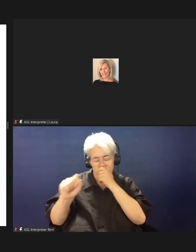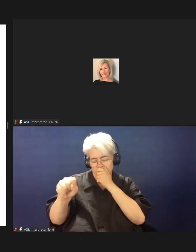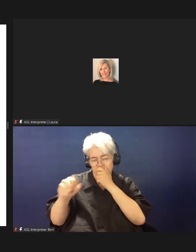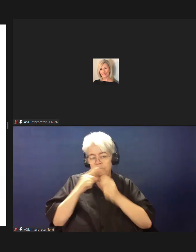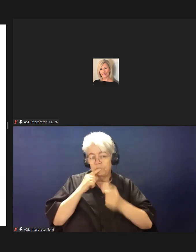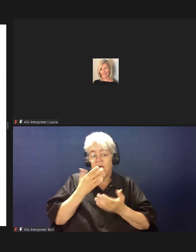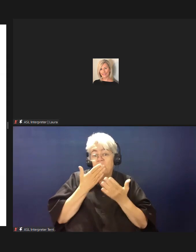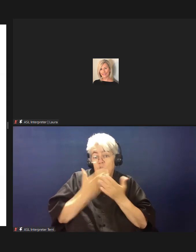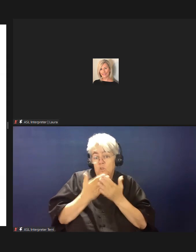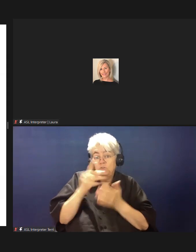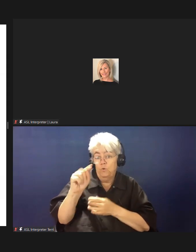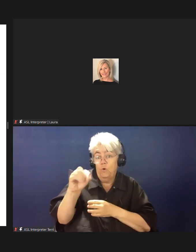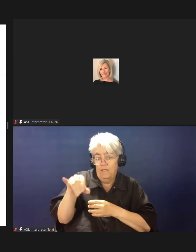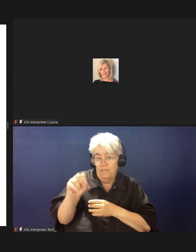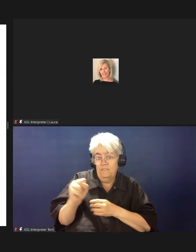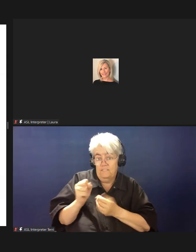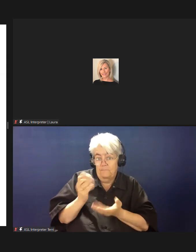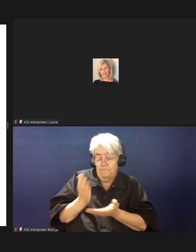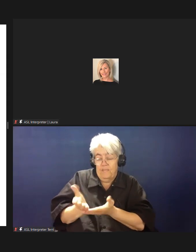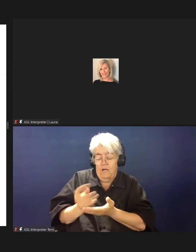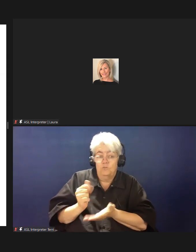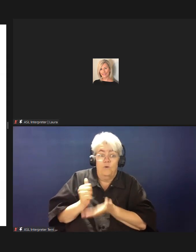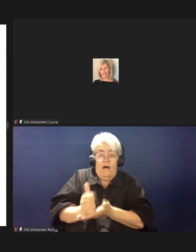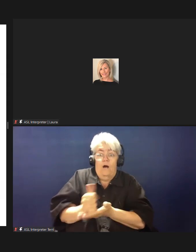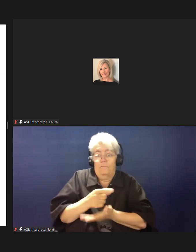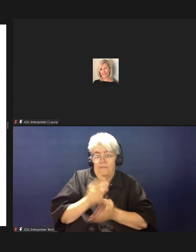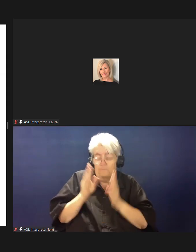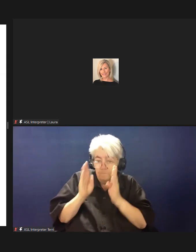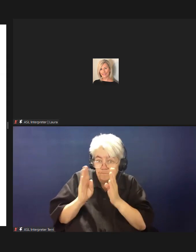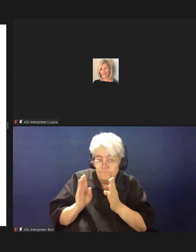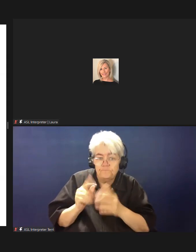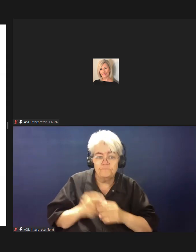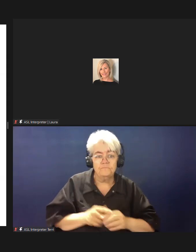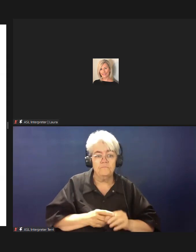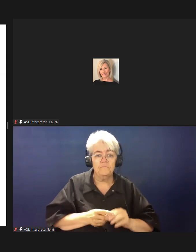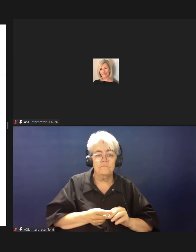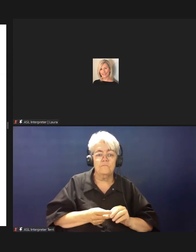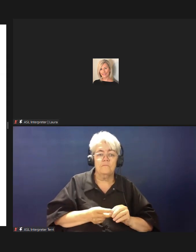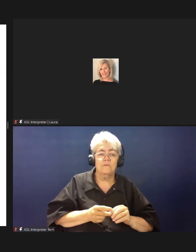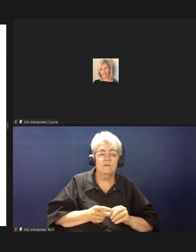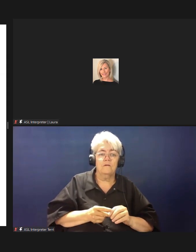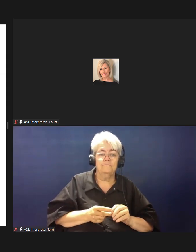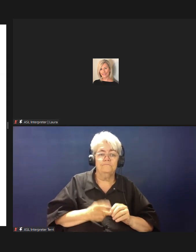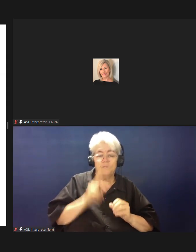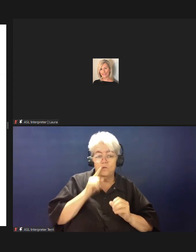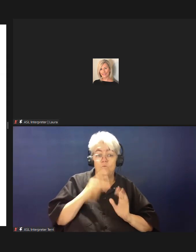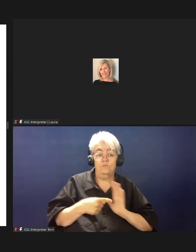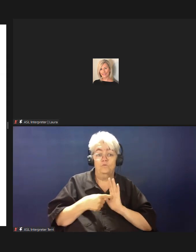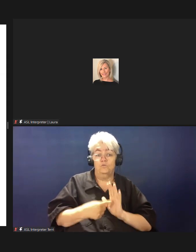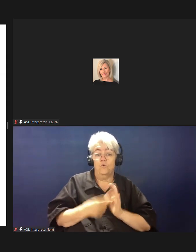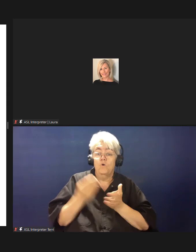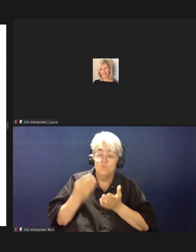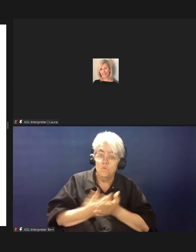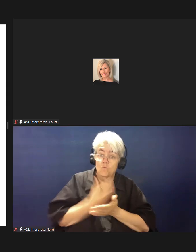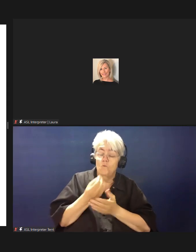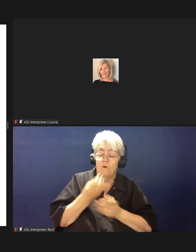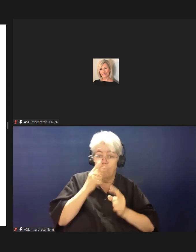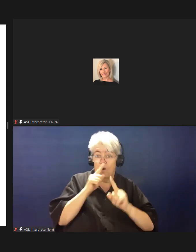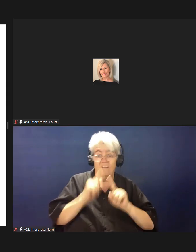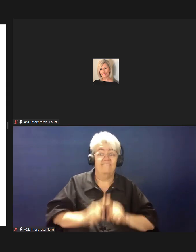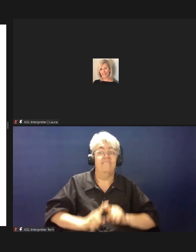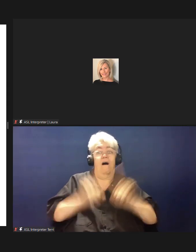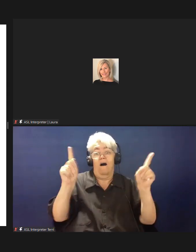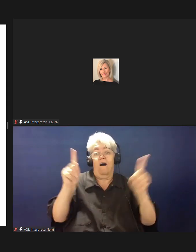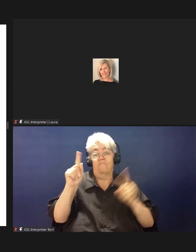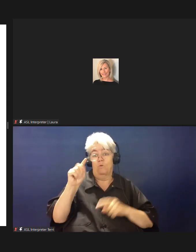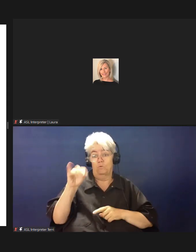toys as distractors is always helpful. You want to present new or novel toys and distractors at the moment